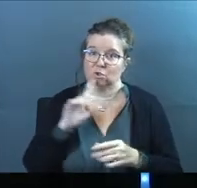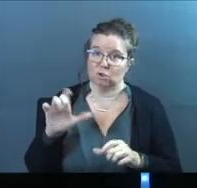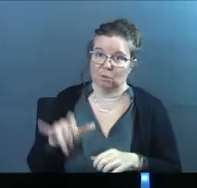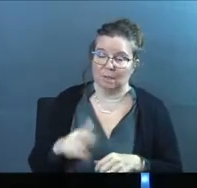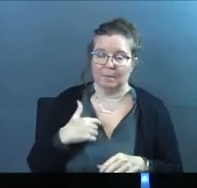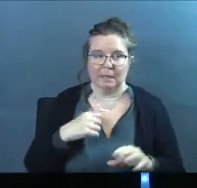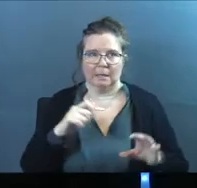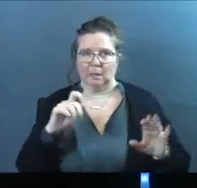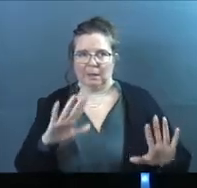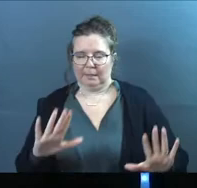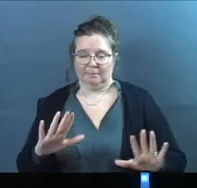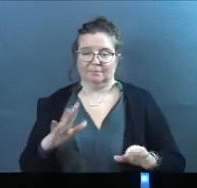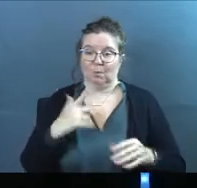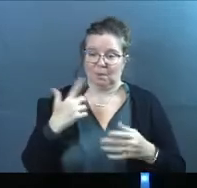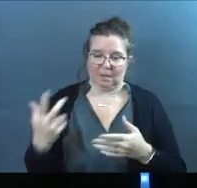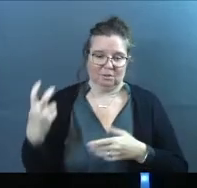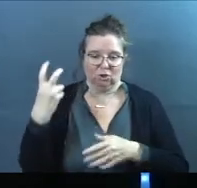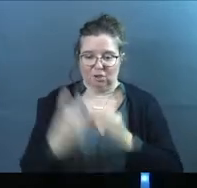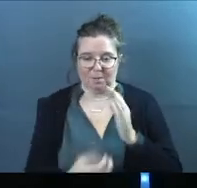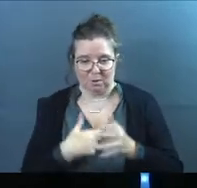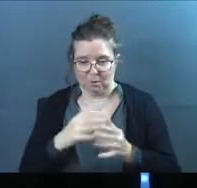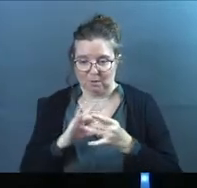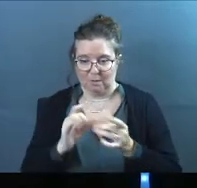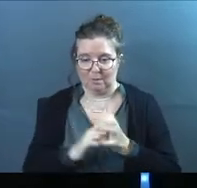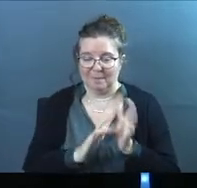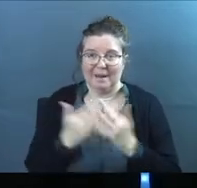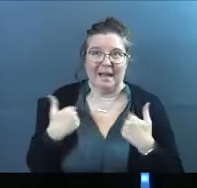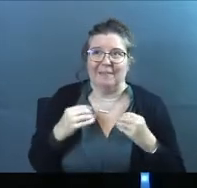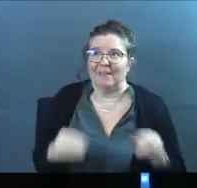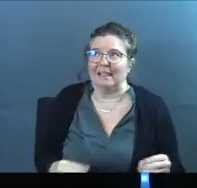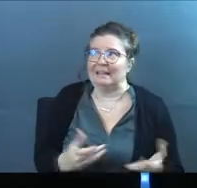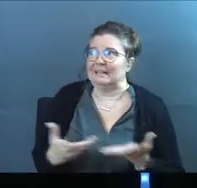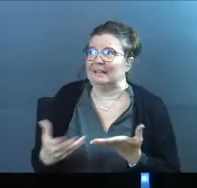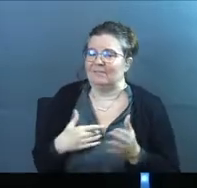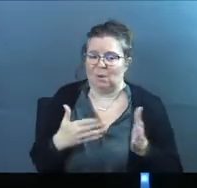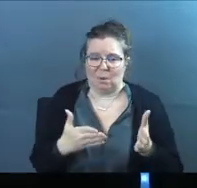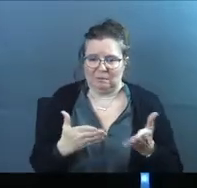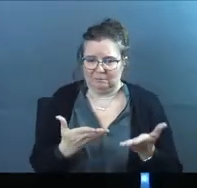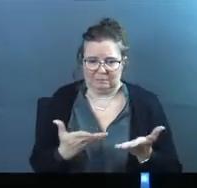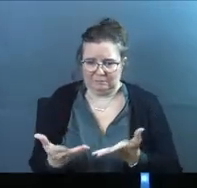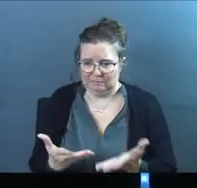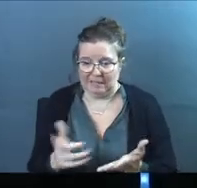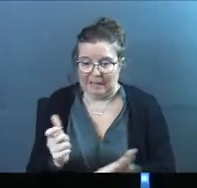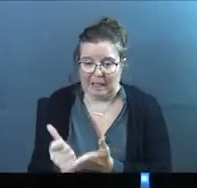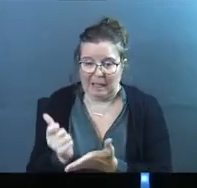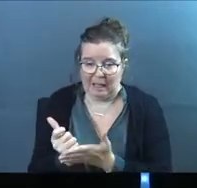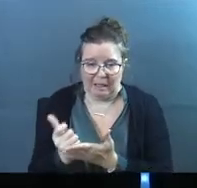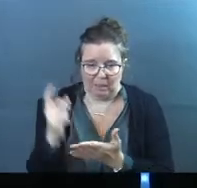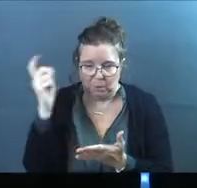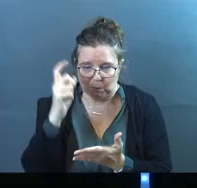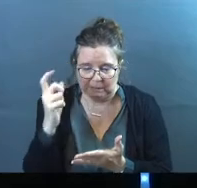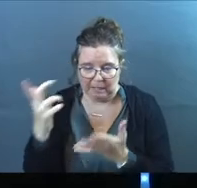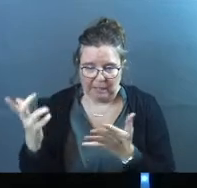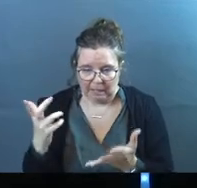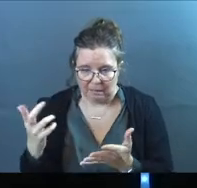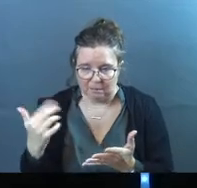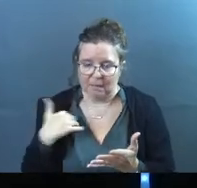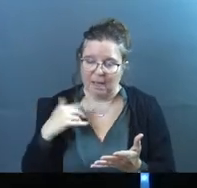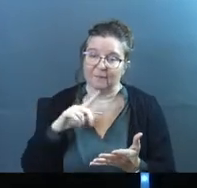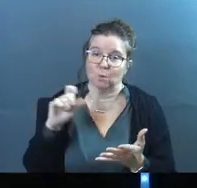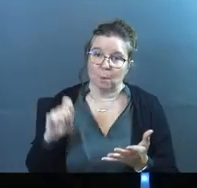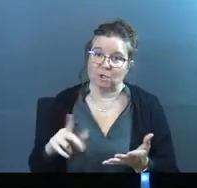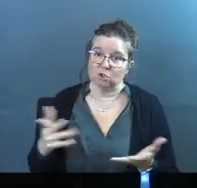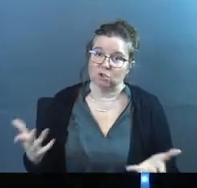should do this. And I was like, okay. It was like, we're going to jump into this relationship with Jesus. But I got nothing. I got no roadmap. I don't, I need help. I need wisdom. I need, I have